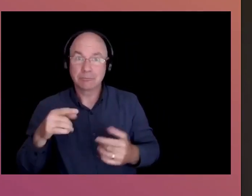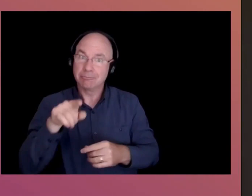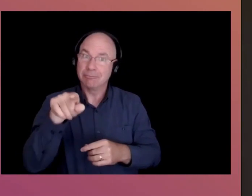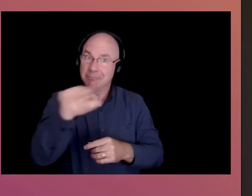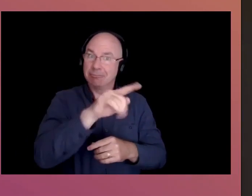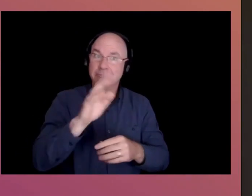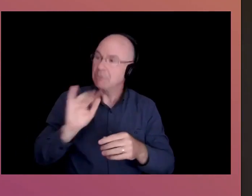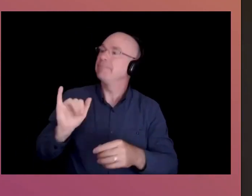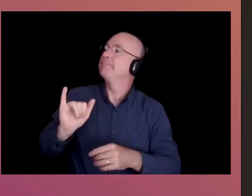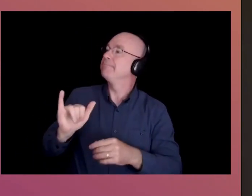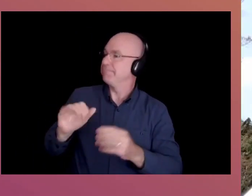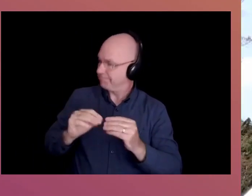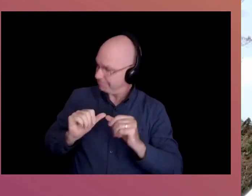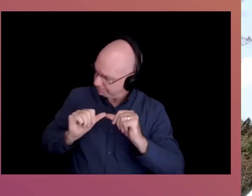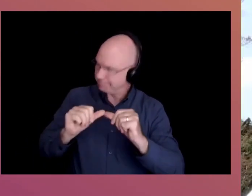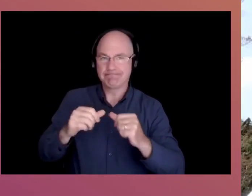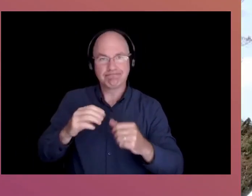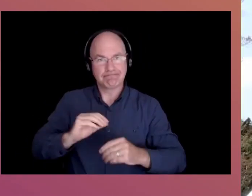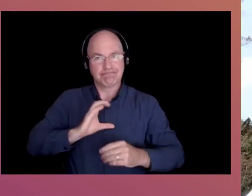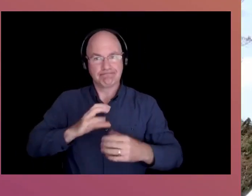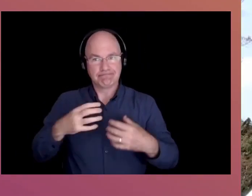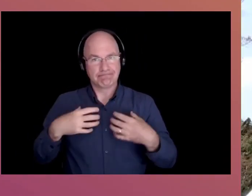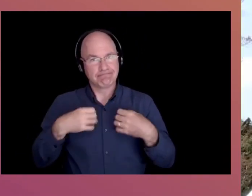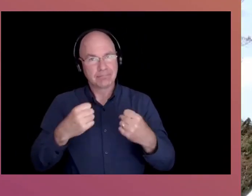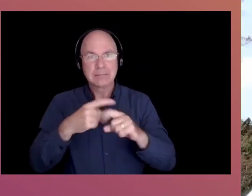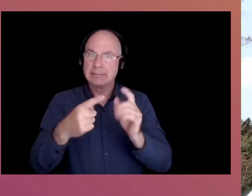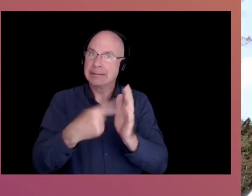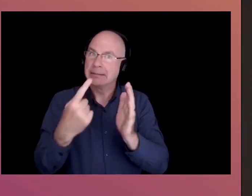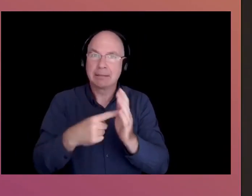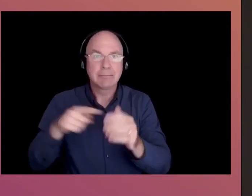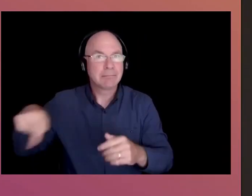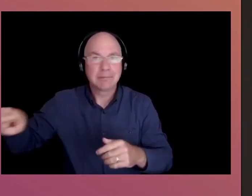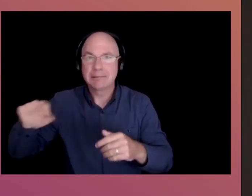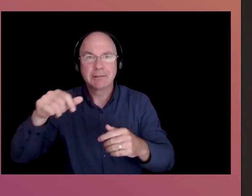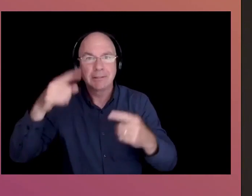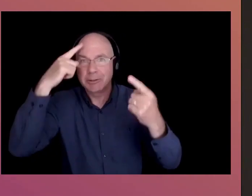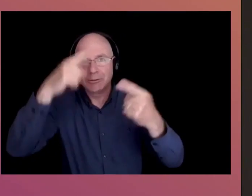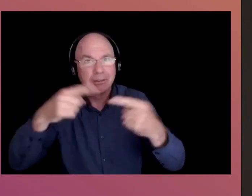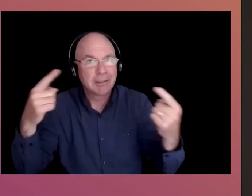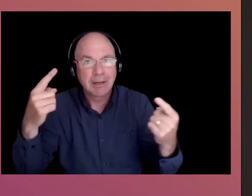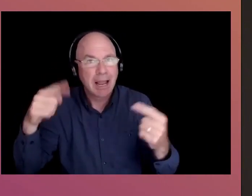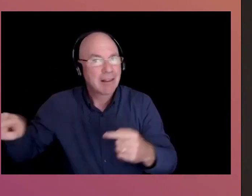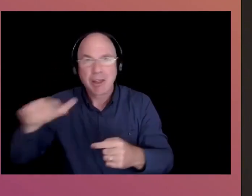with confidence. But sometimes they don't agree with your idea because they don't think it's needed.